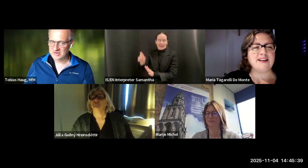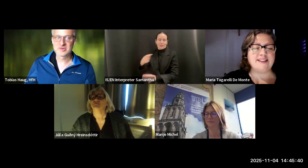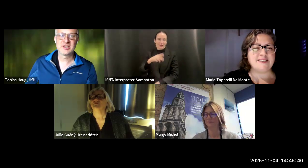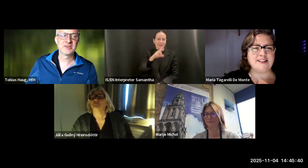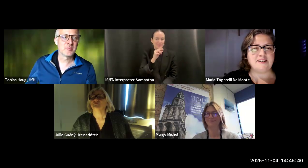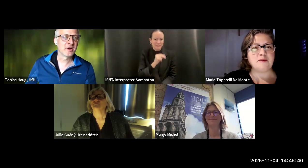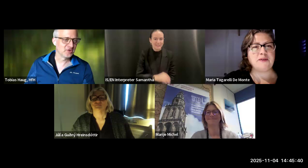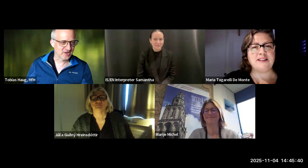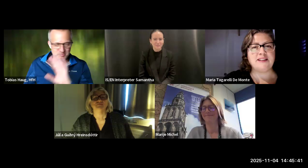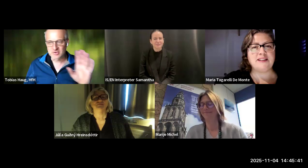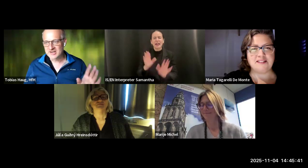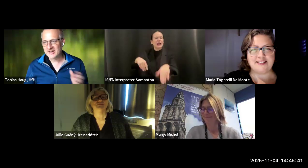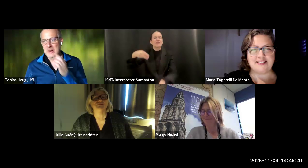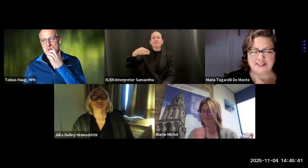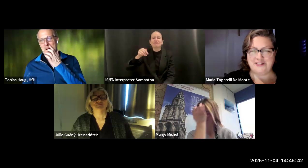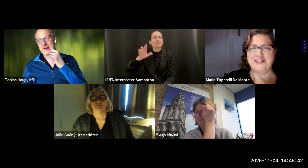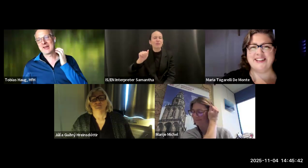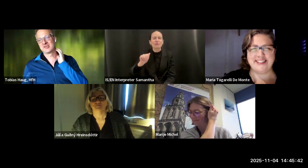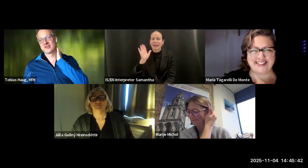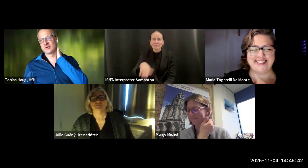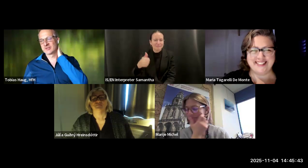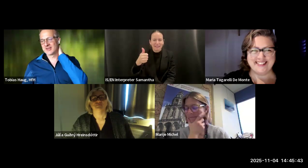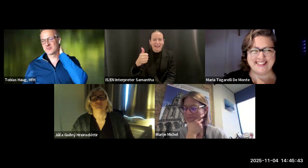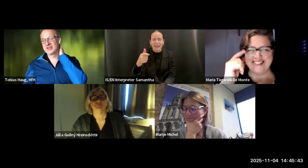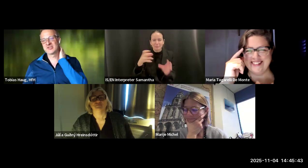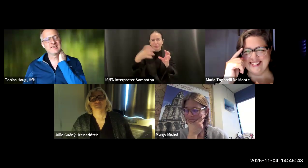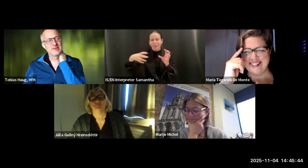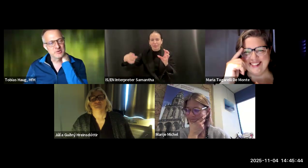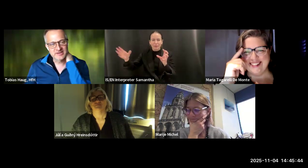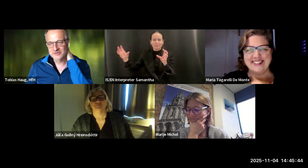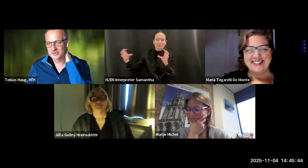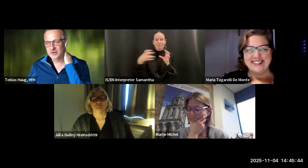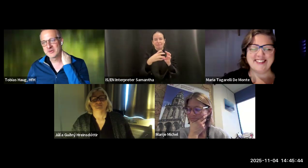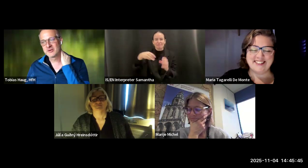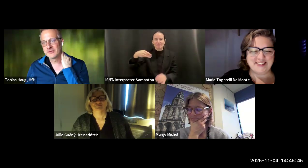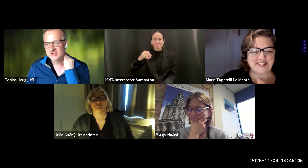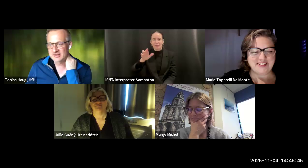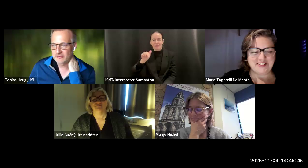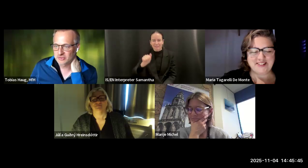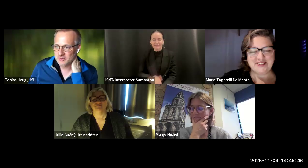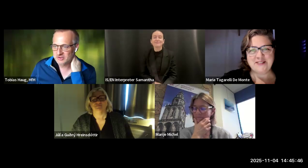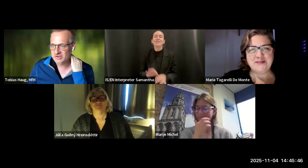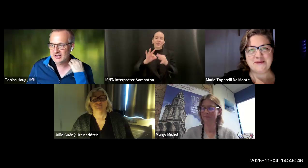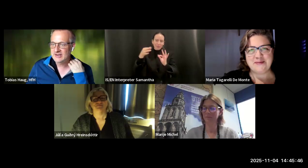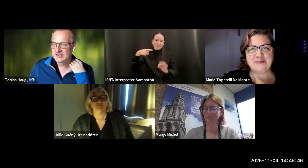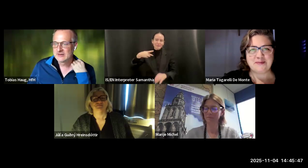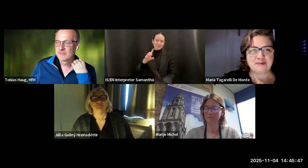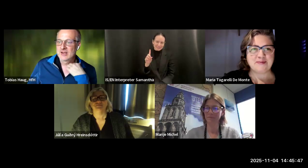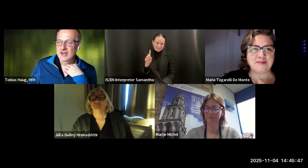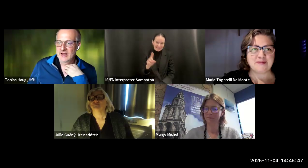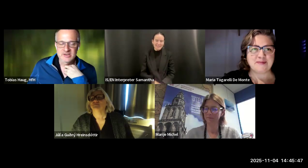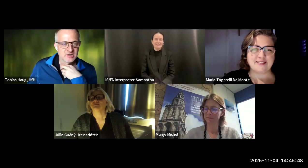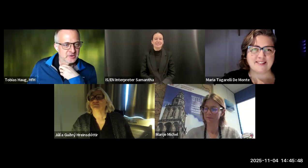Just Maria is enough. Maria Just Dimonti Maria. is enough. Okay, she holds a PhD in linguistics from University of Roma